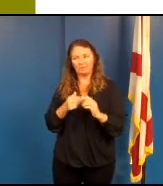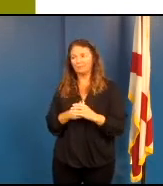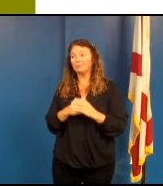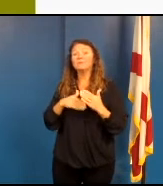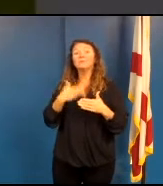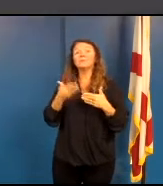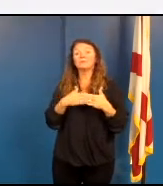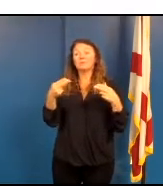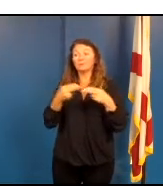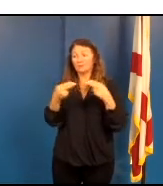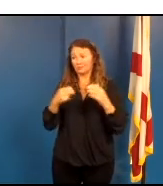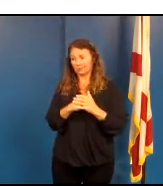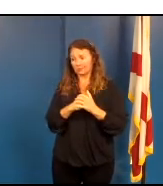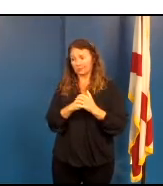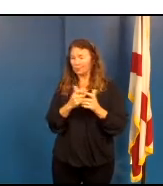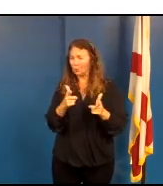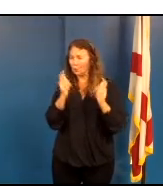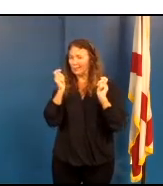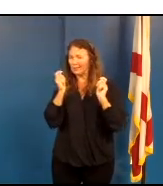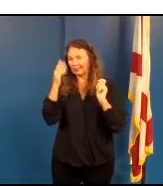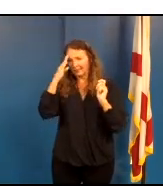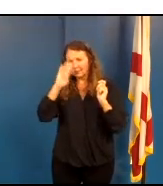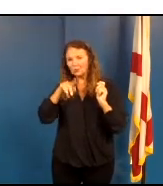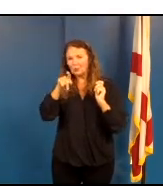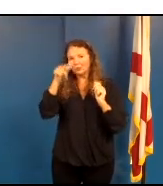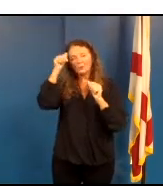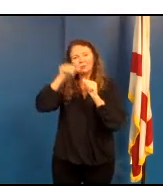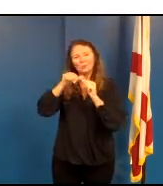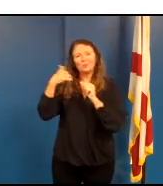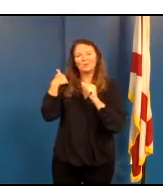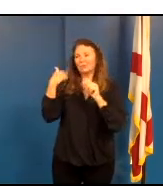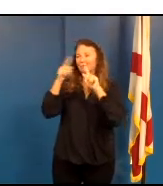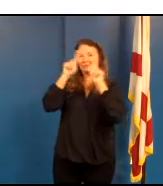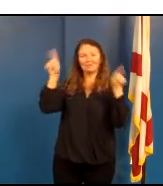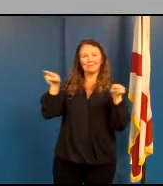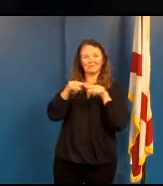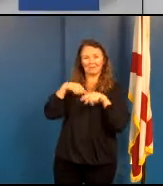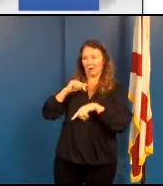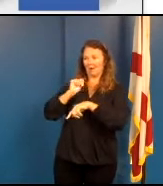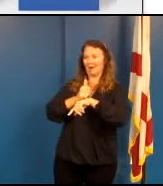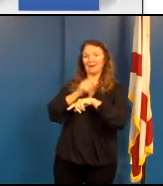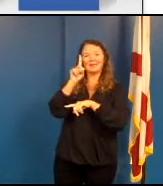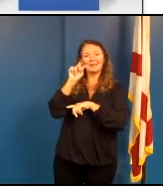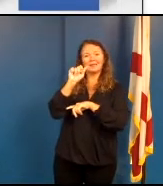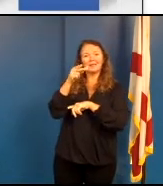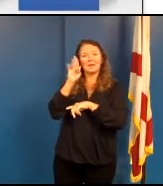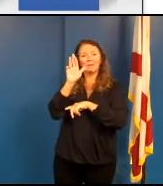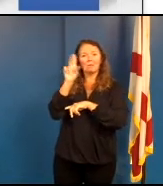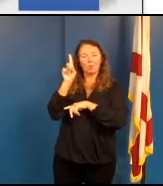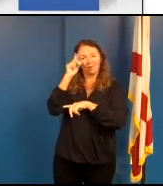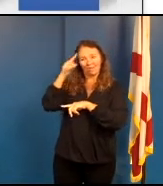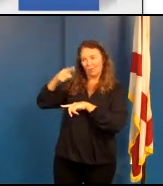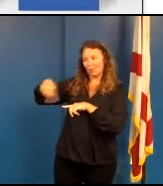slide, very quickly, I know you remember the dashboard that we shared with you in terms